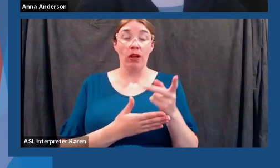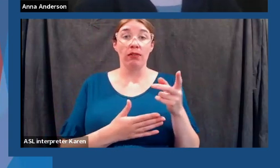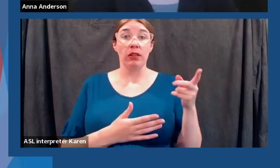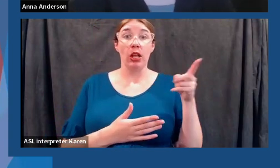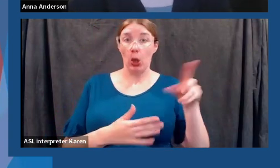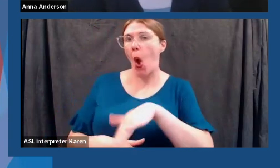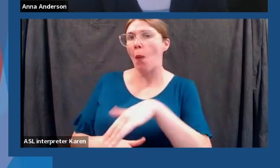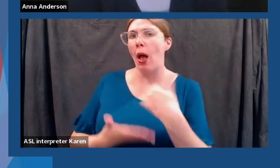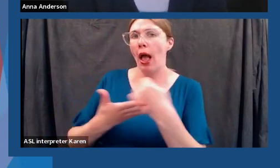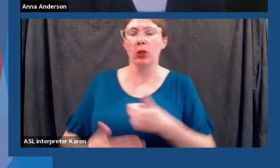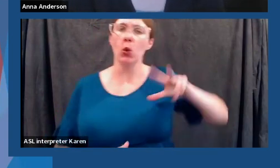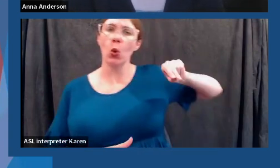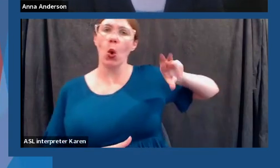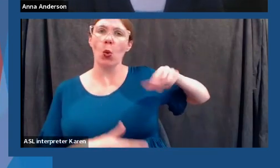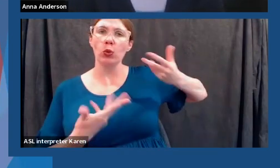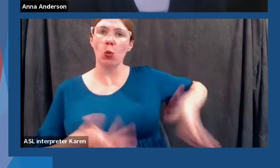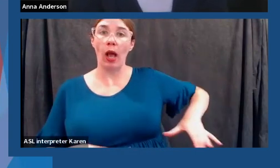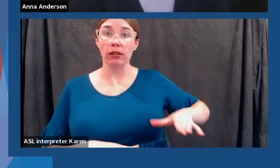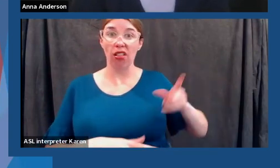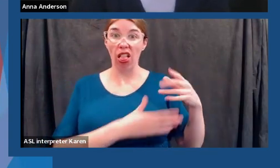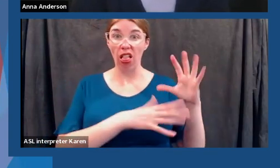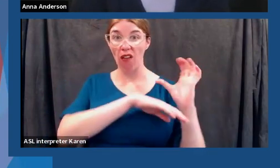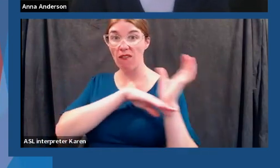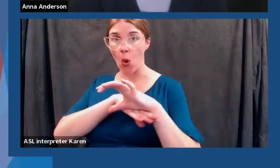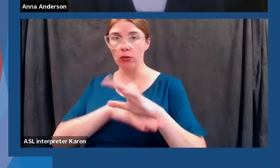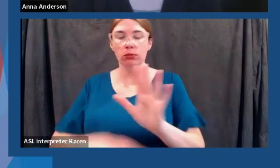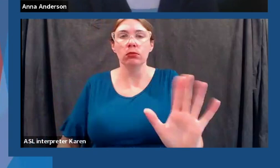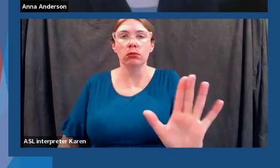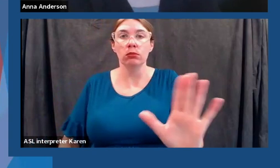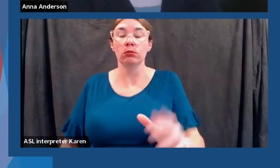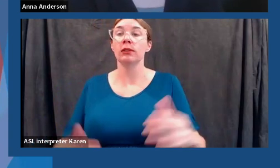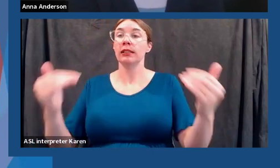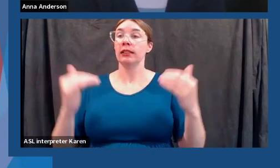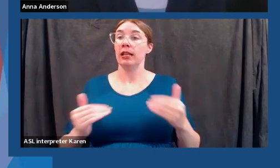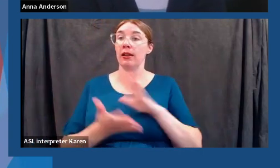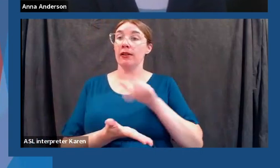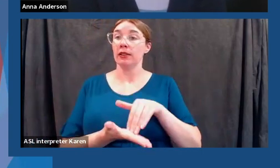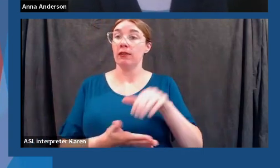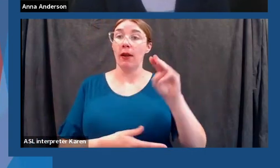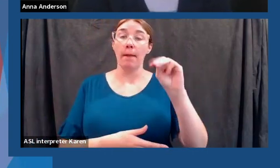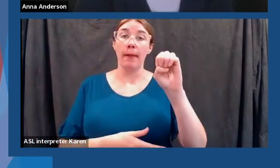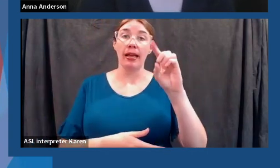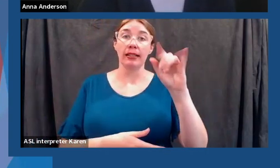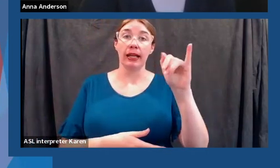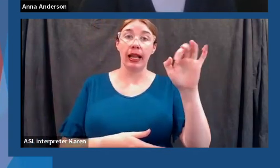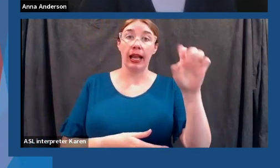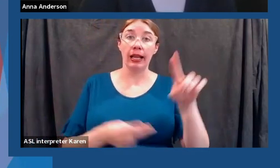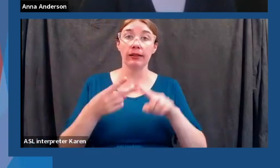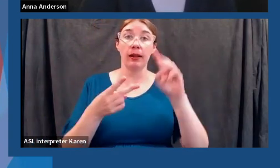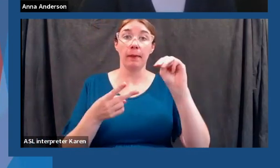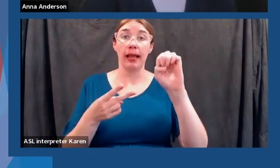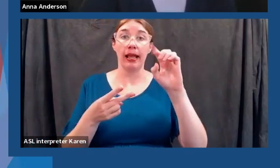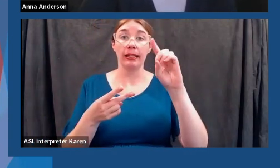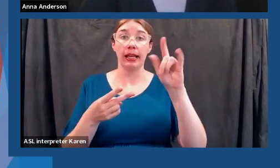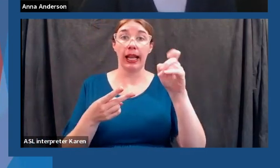obviously. And then the Center for Medicaid and Medicare Services they do have